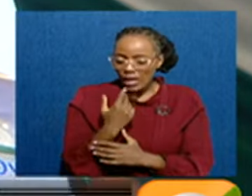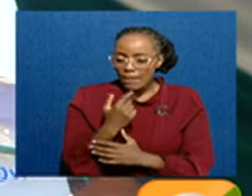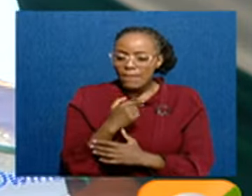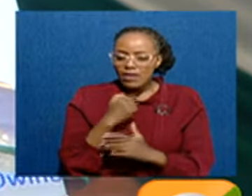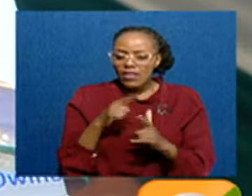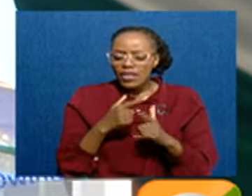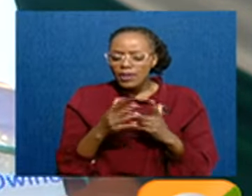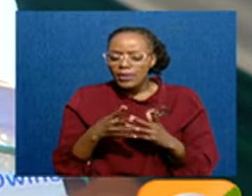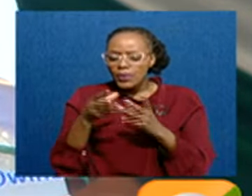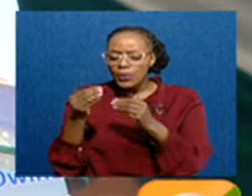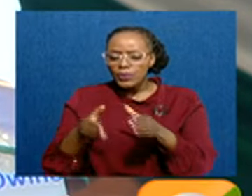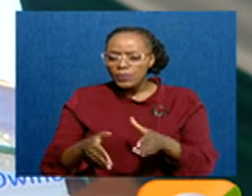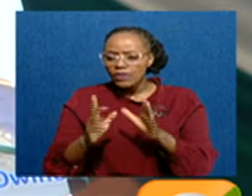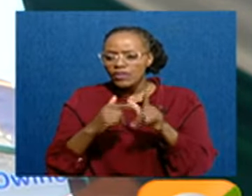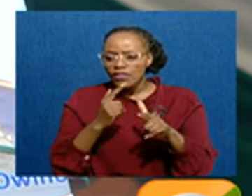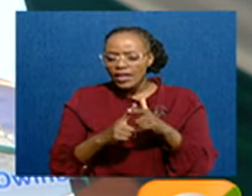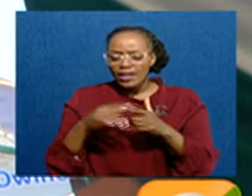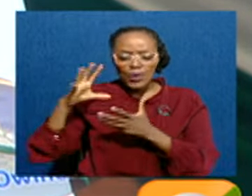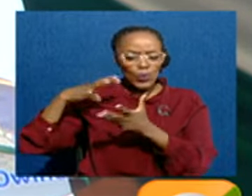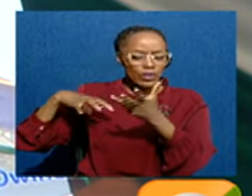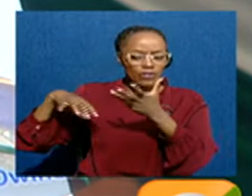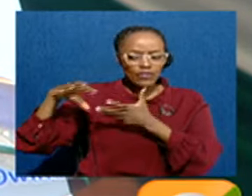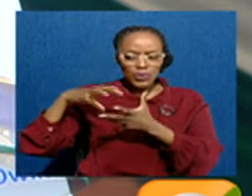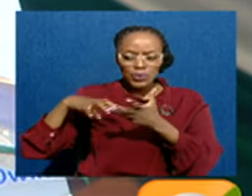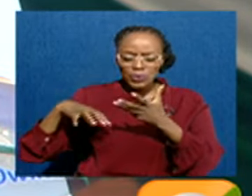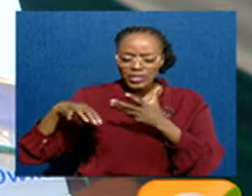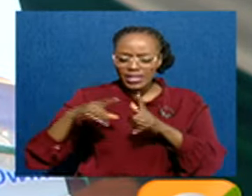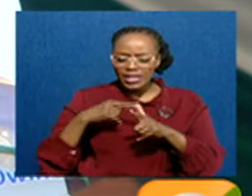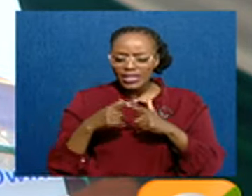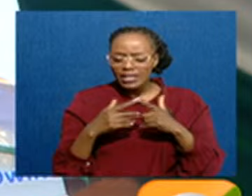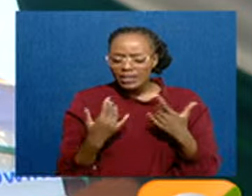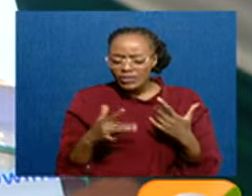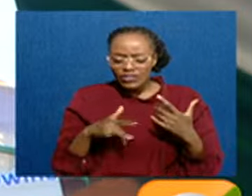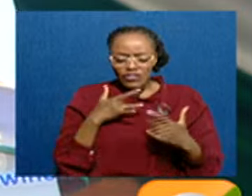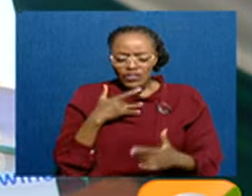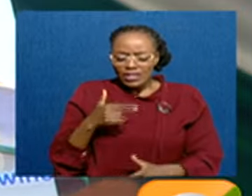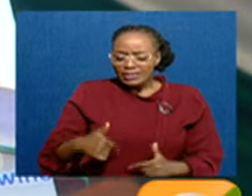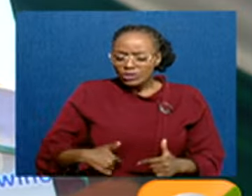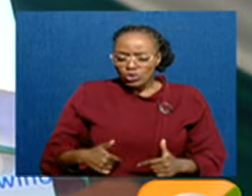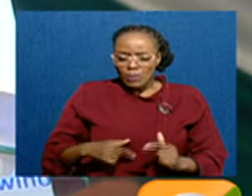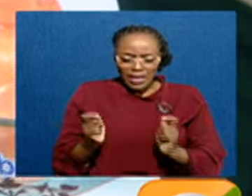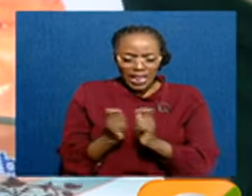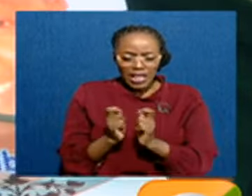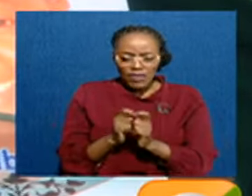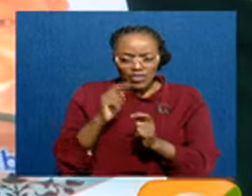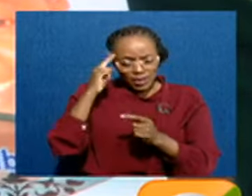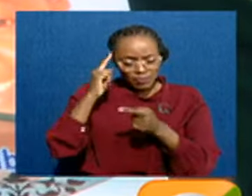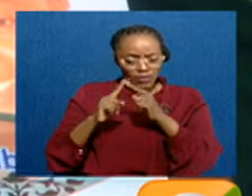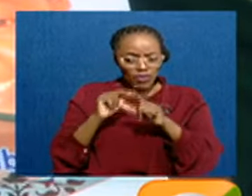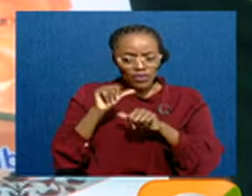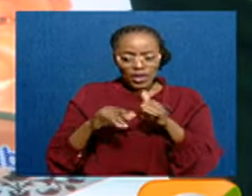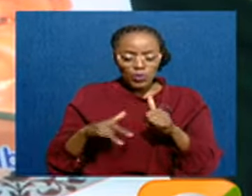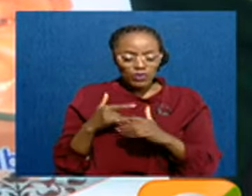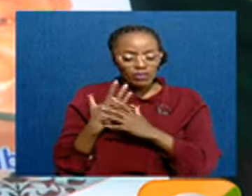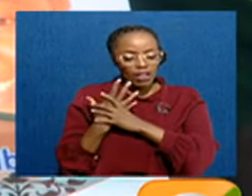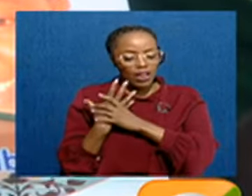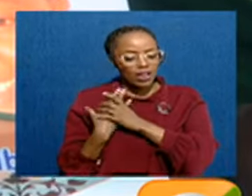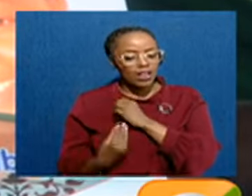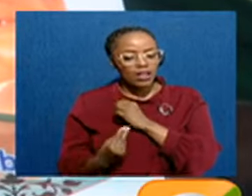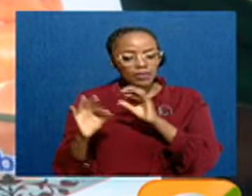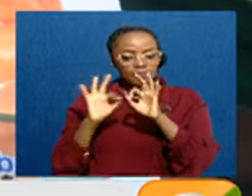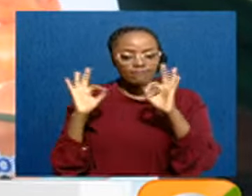the highway, dazed and confused, sick to my stomach with the thoughts of you. We are crushed as a